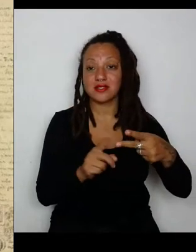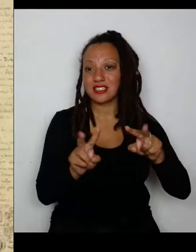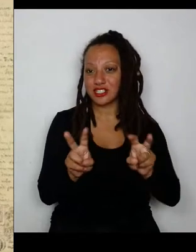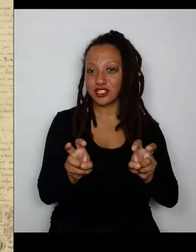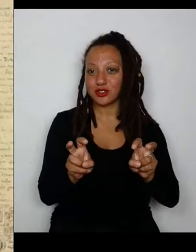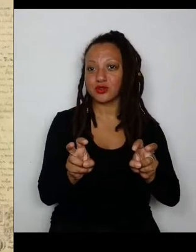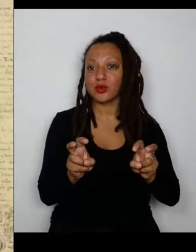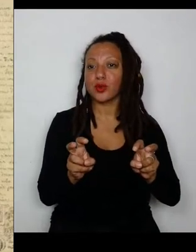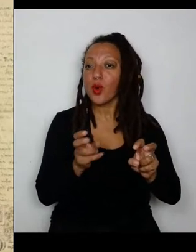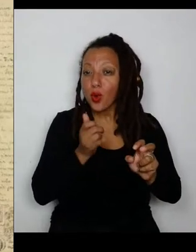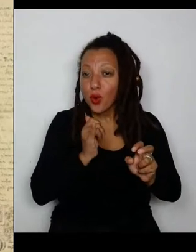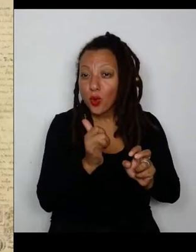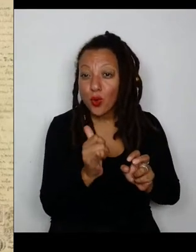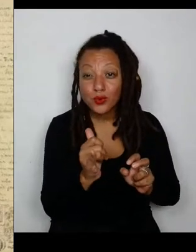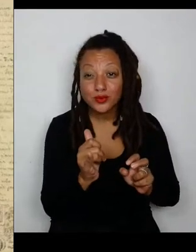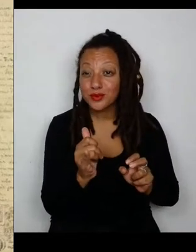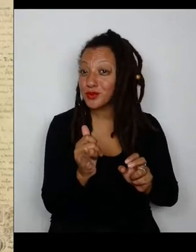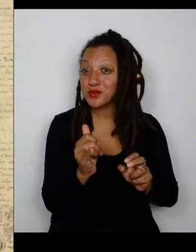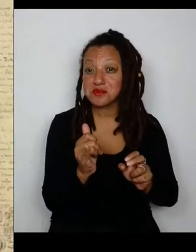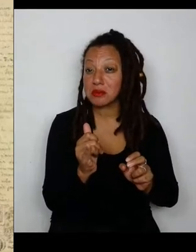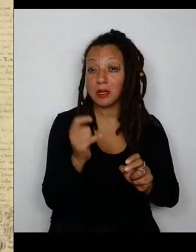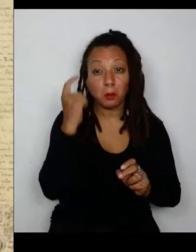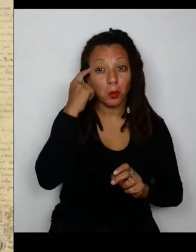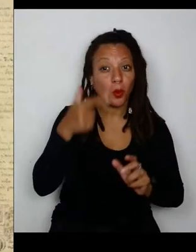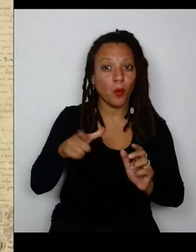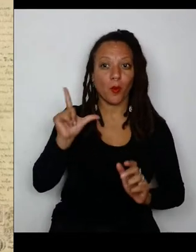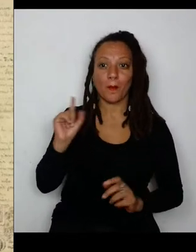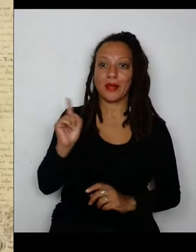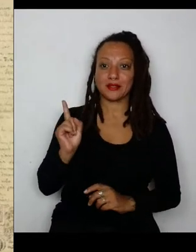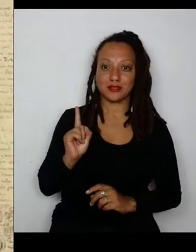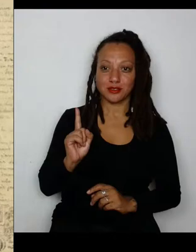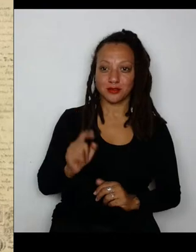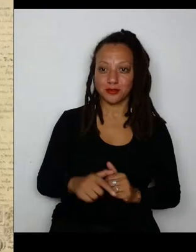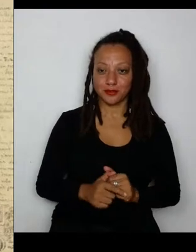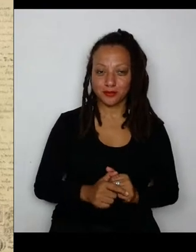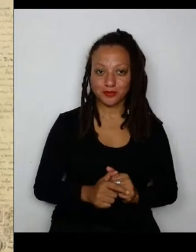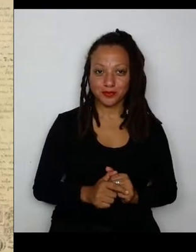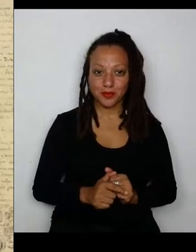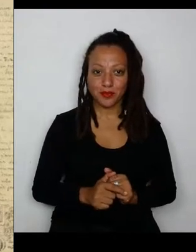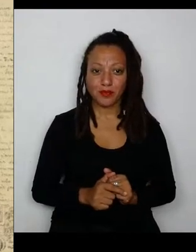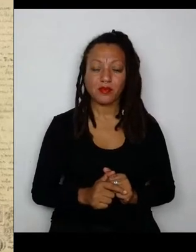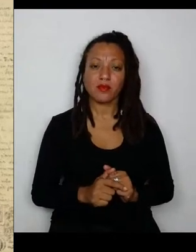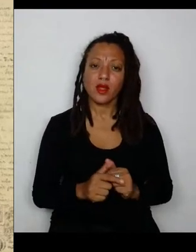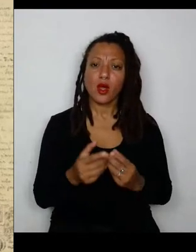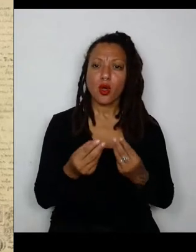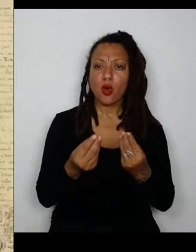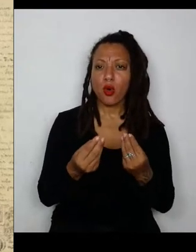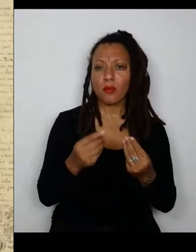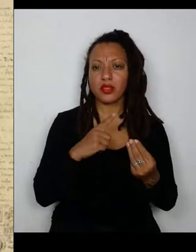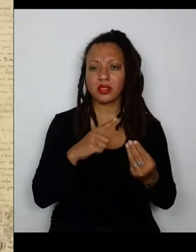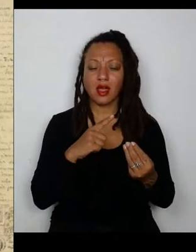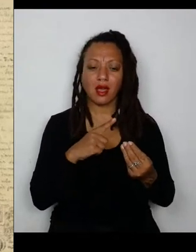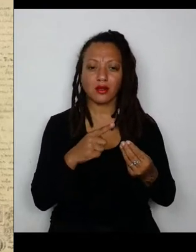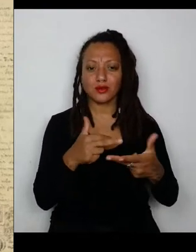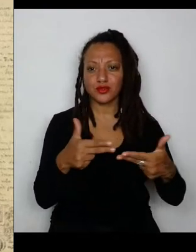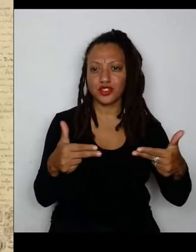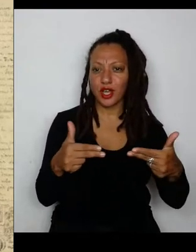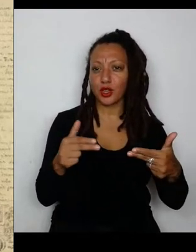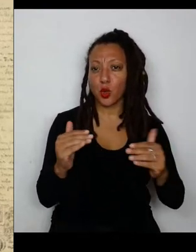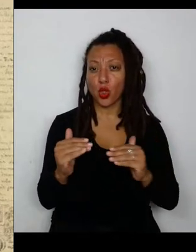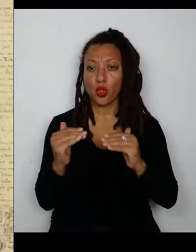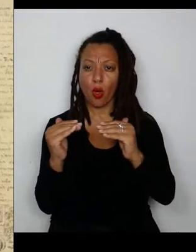blend of the frivolous and the high-minded suggests lucille was positioned between the mass